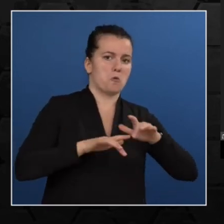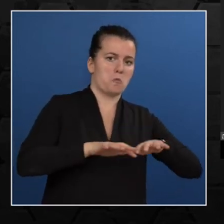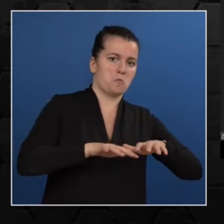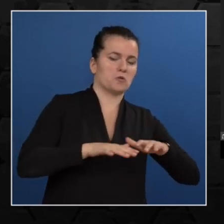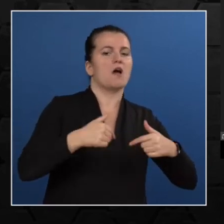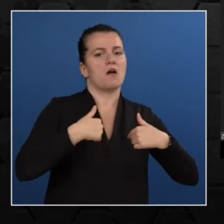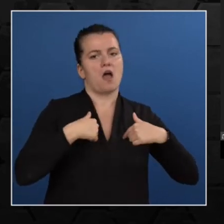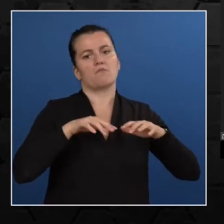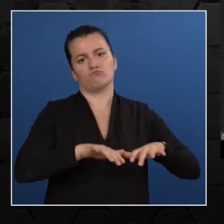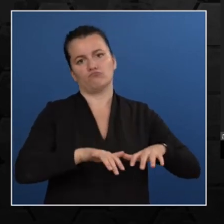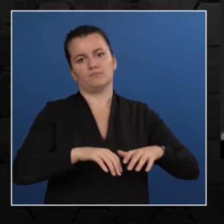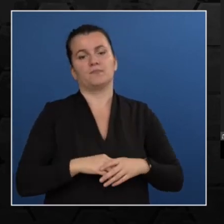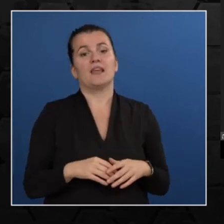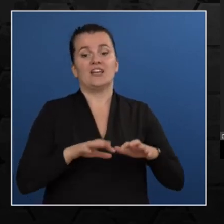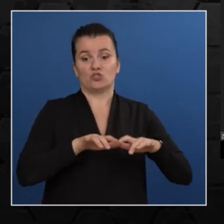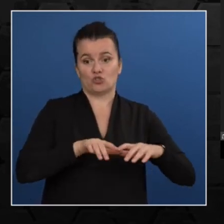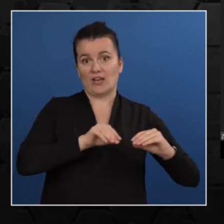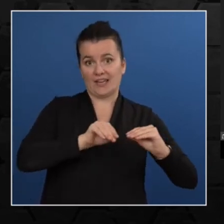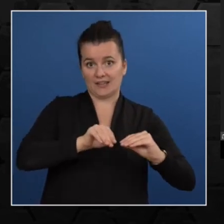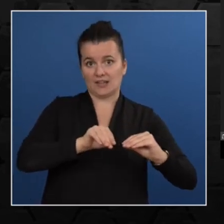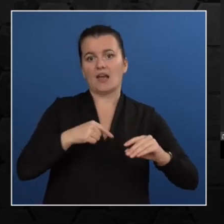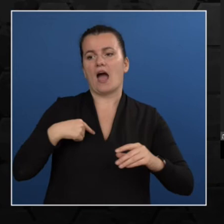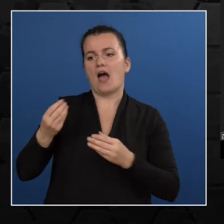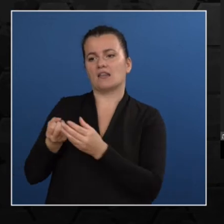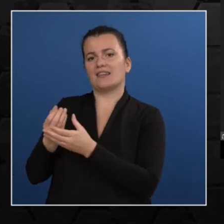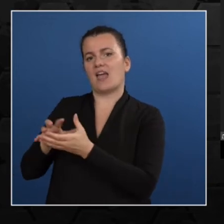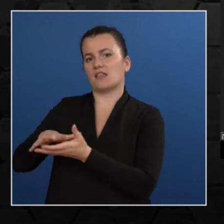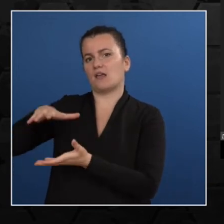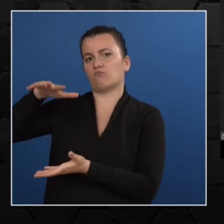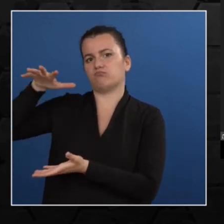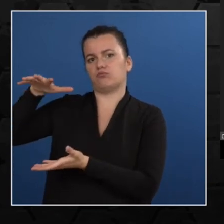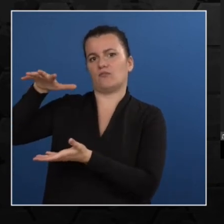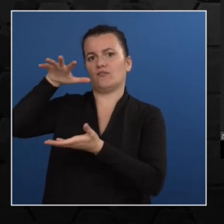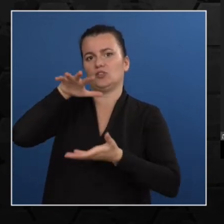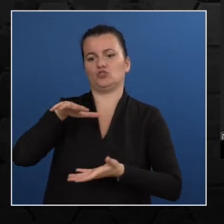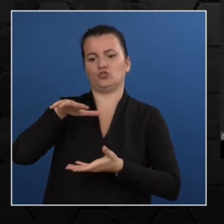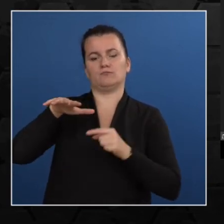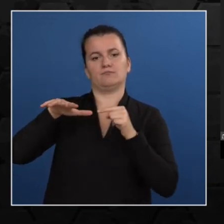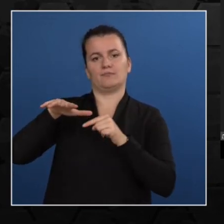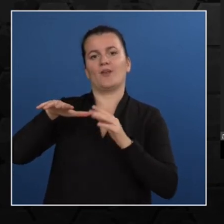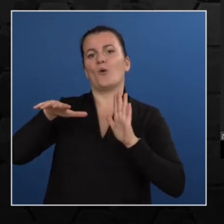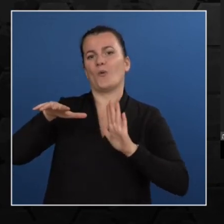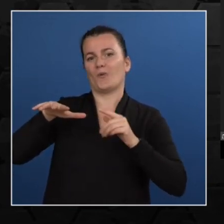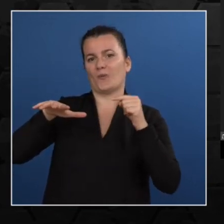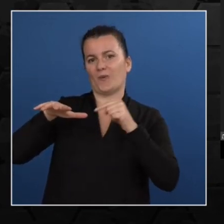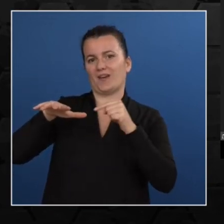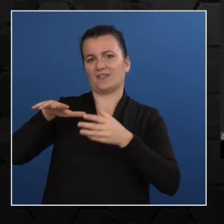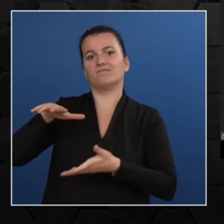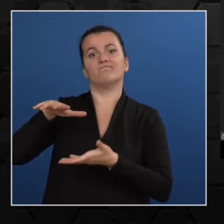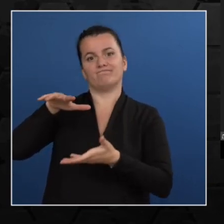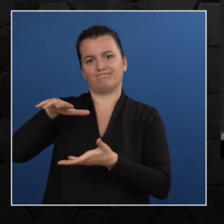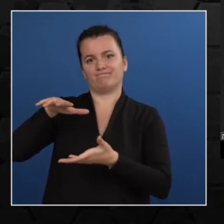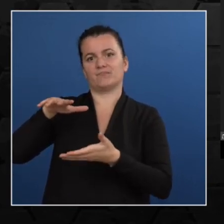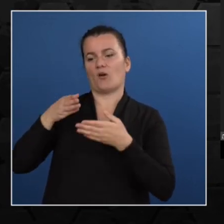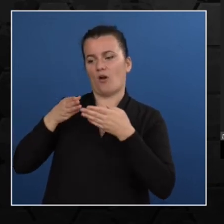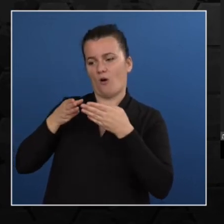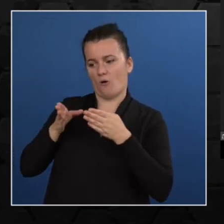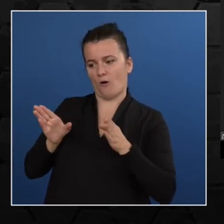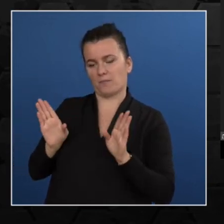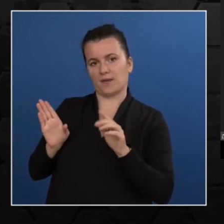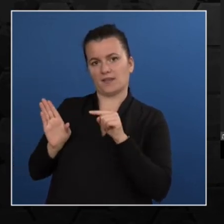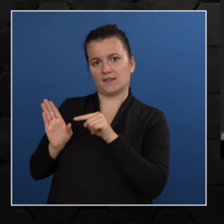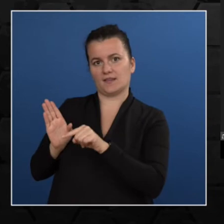So now over here, I have my data source set up already. Let me open it. Text